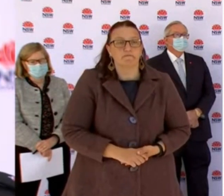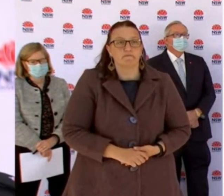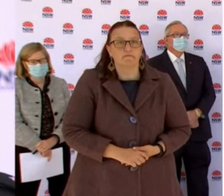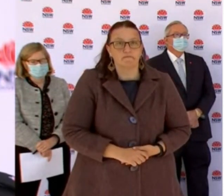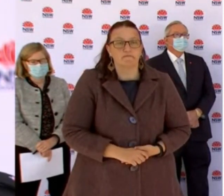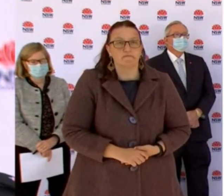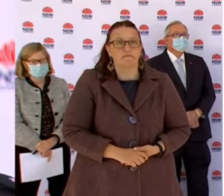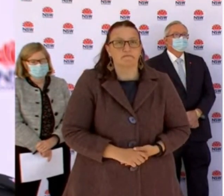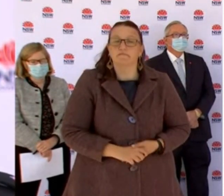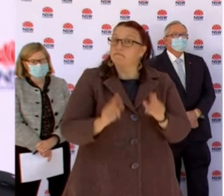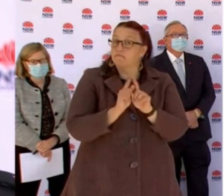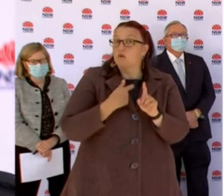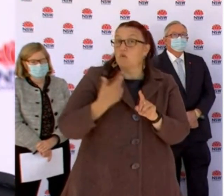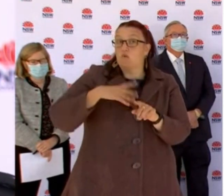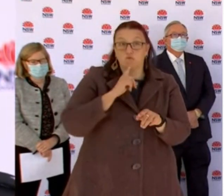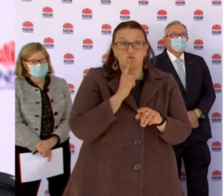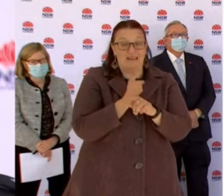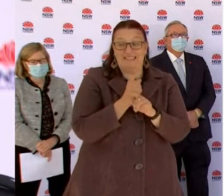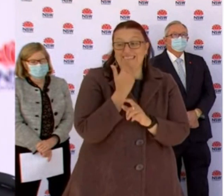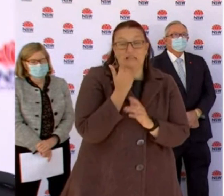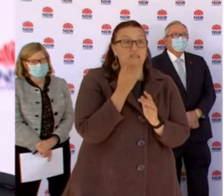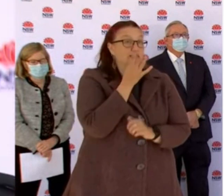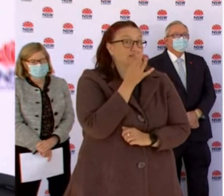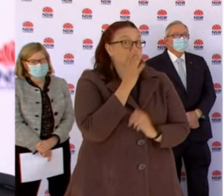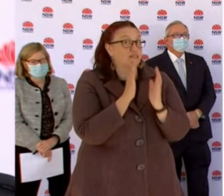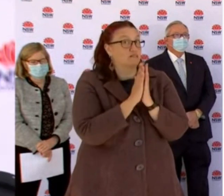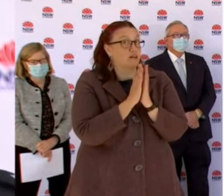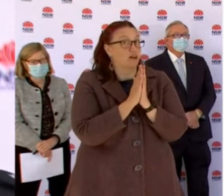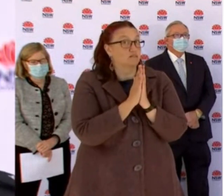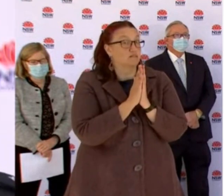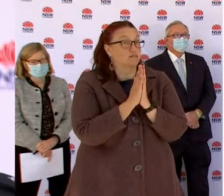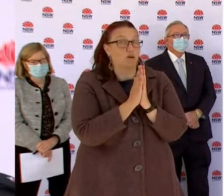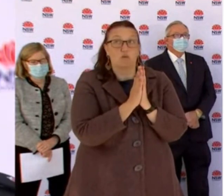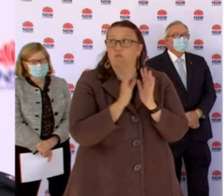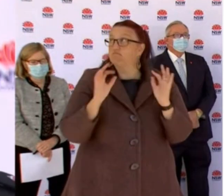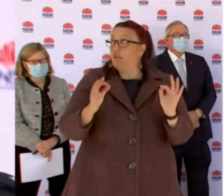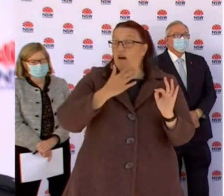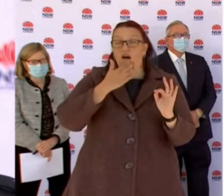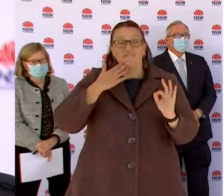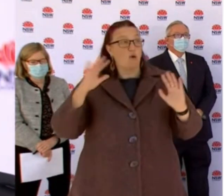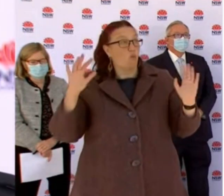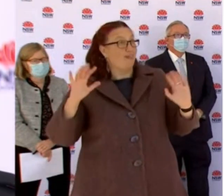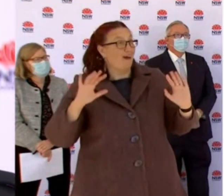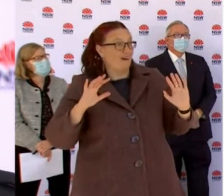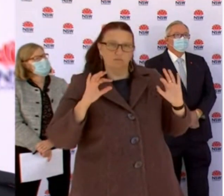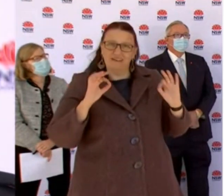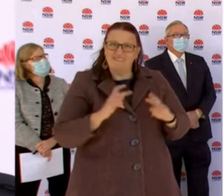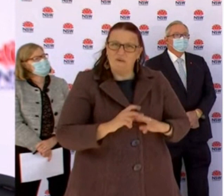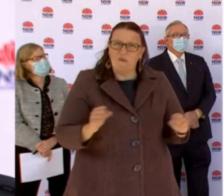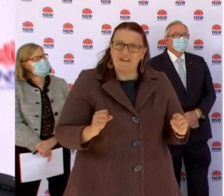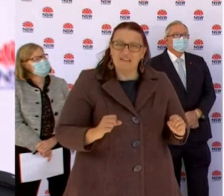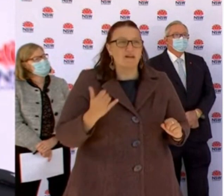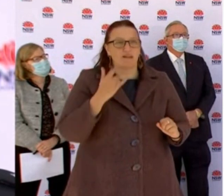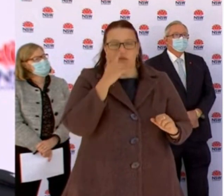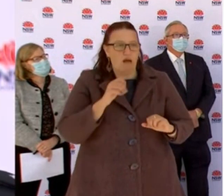like to highlight the fact that over the weekend, with the particularly decent winter weather, that there were many people out